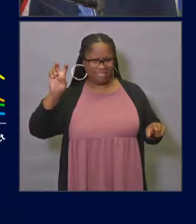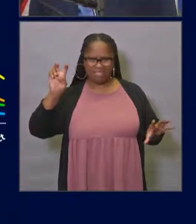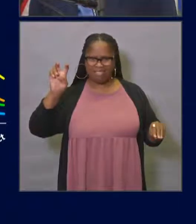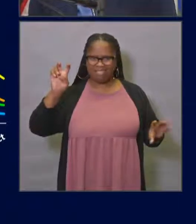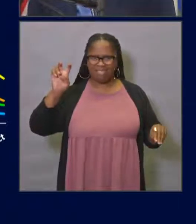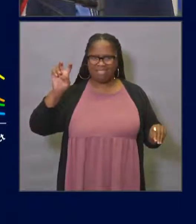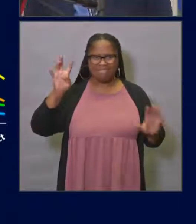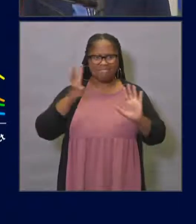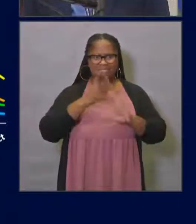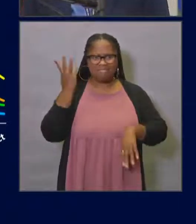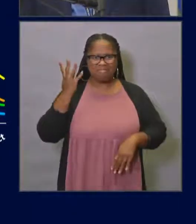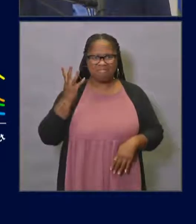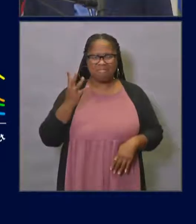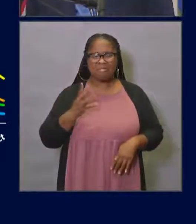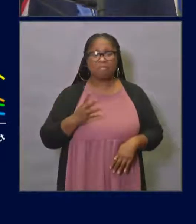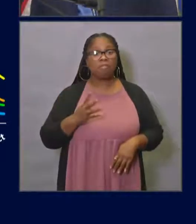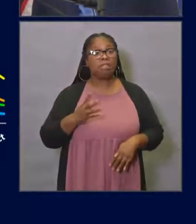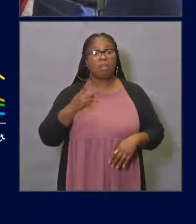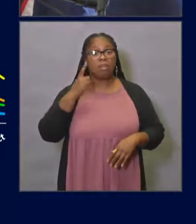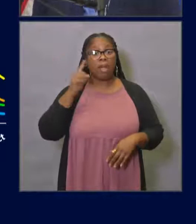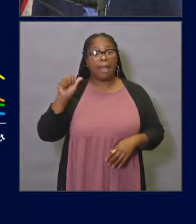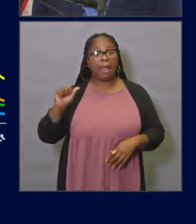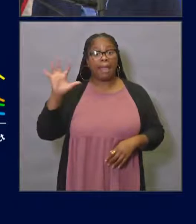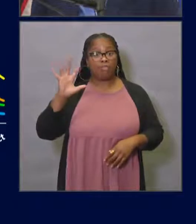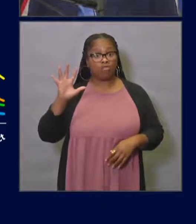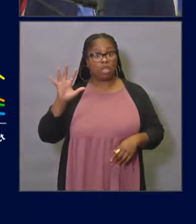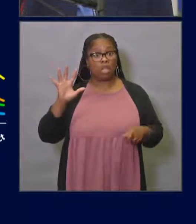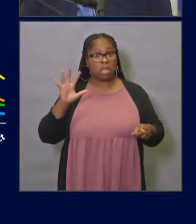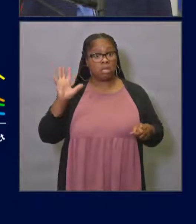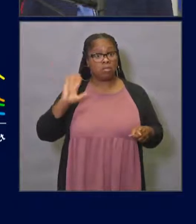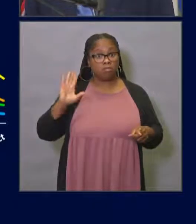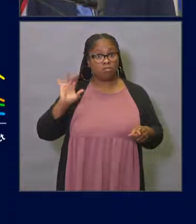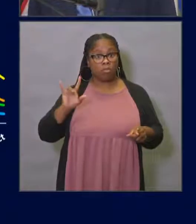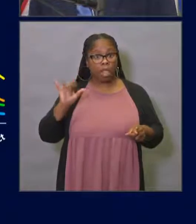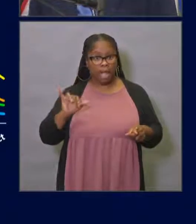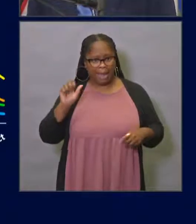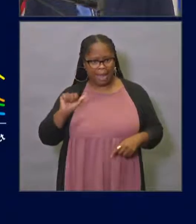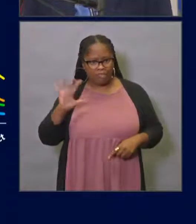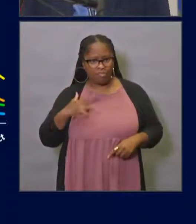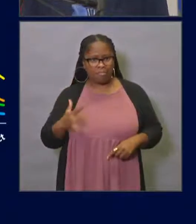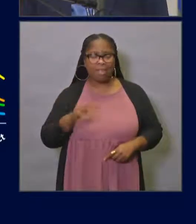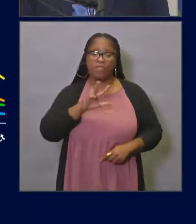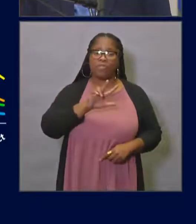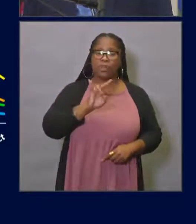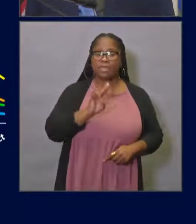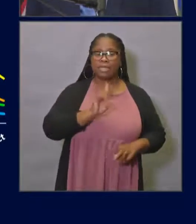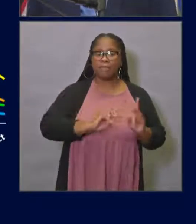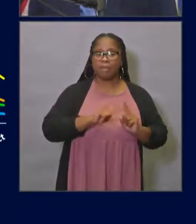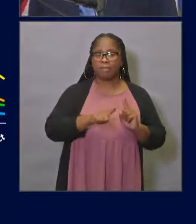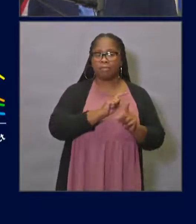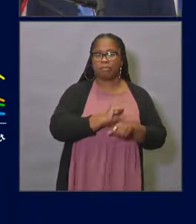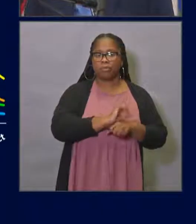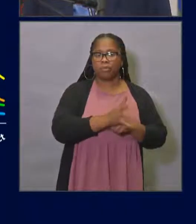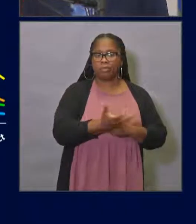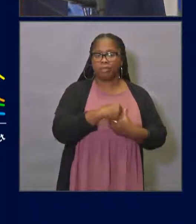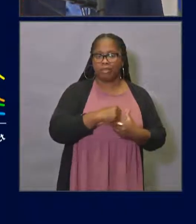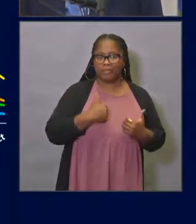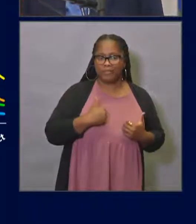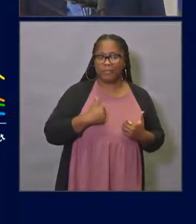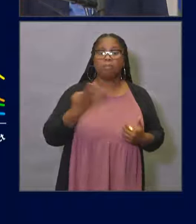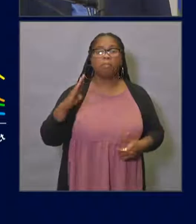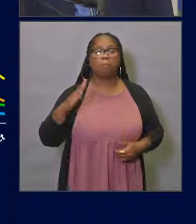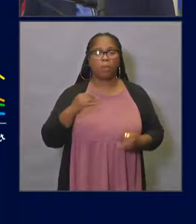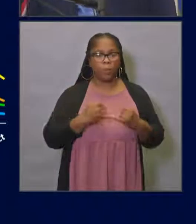times higher than the rate for Asian residents back in July at 37 cases per 100,000 people, and that's the blue